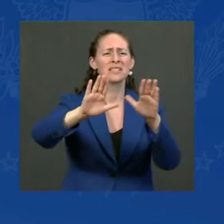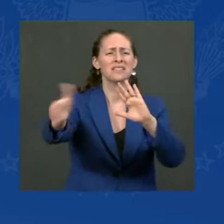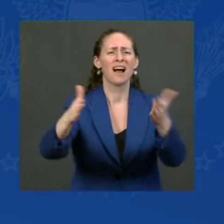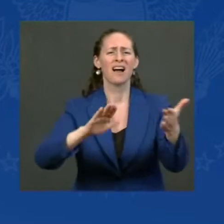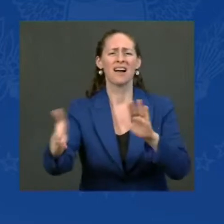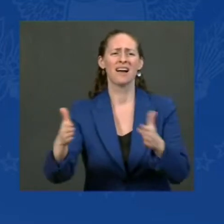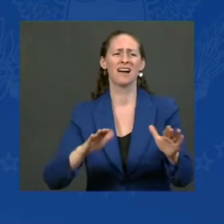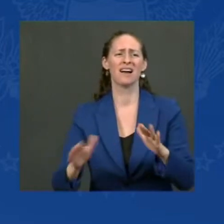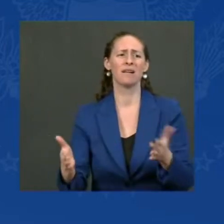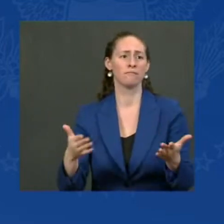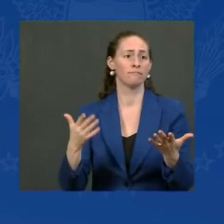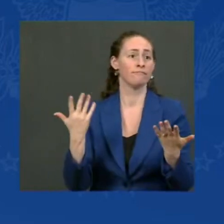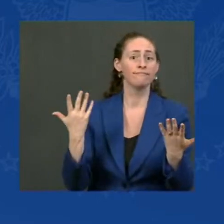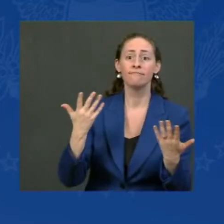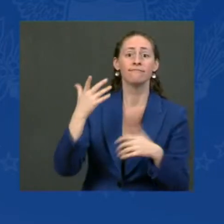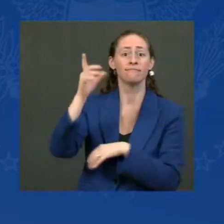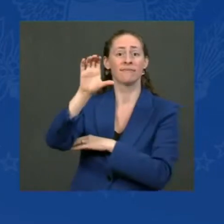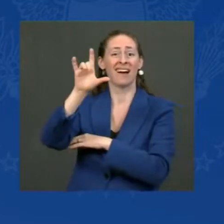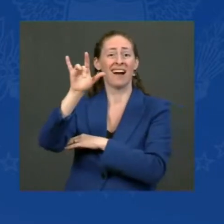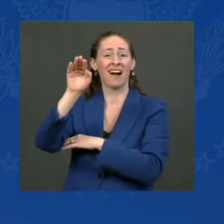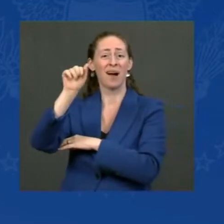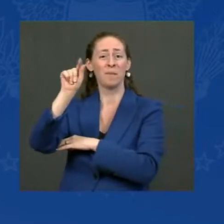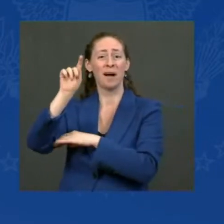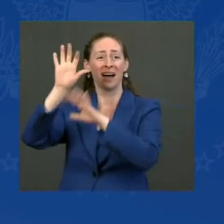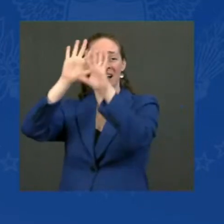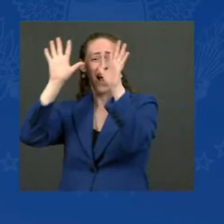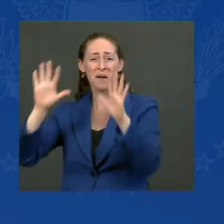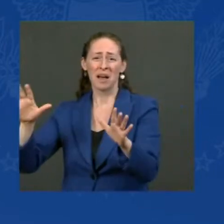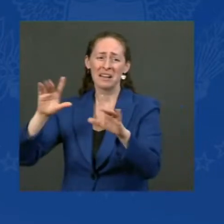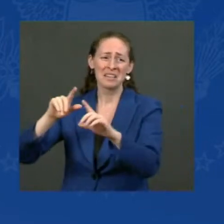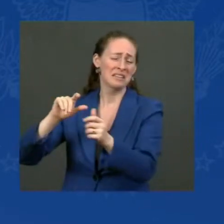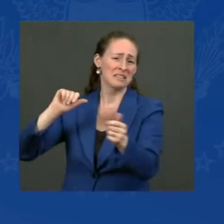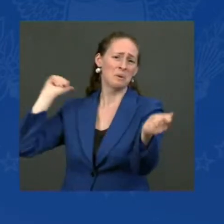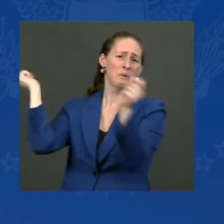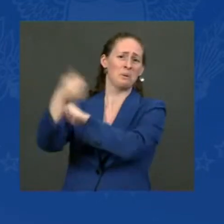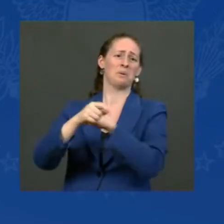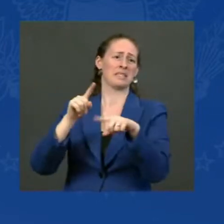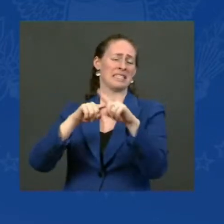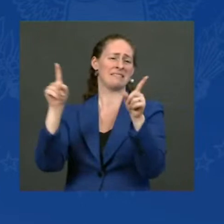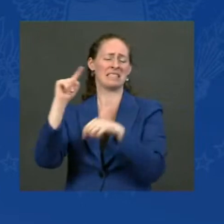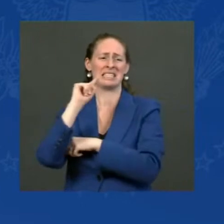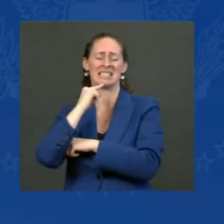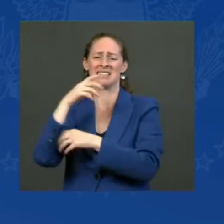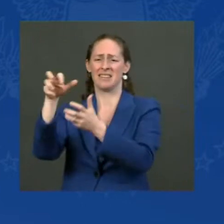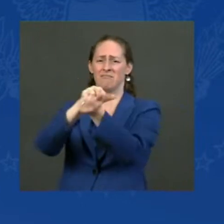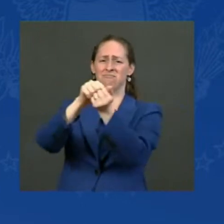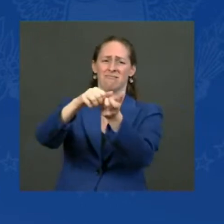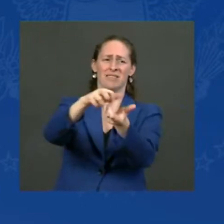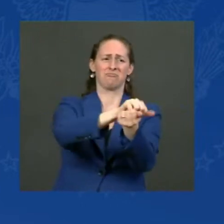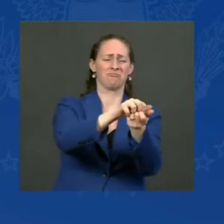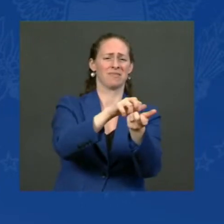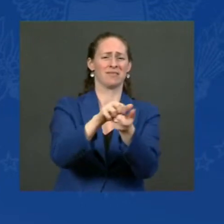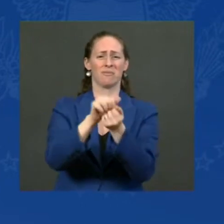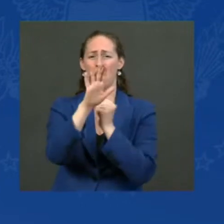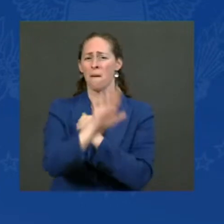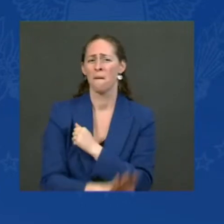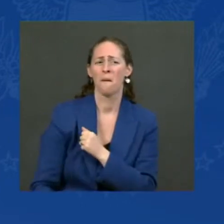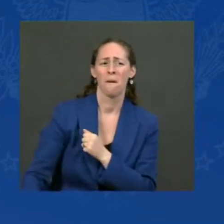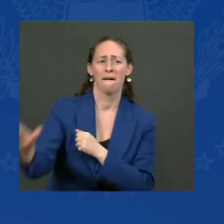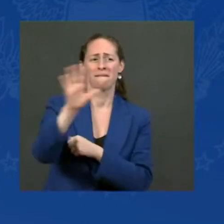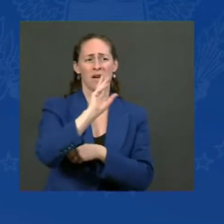climate crisis. The extreme weather events that we have seen in every part of the world, and you all know it and feel